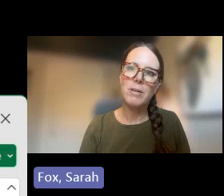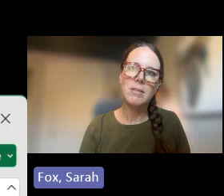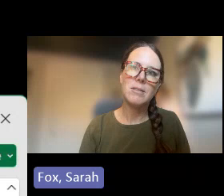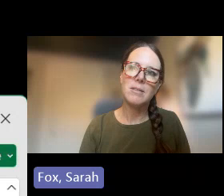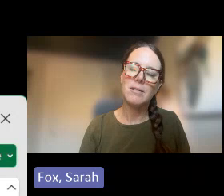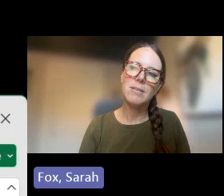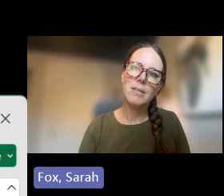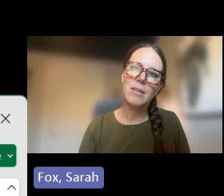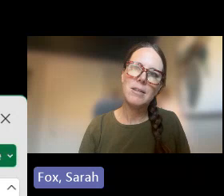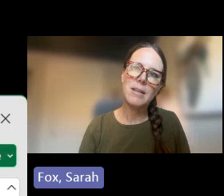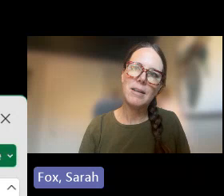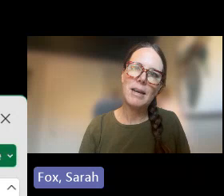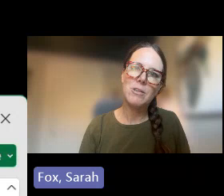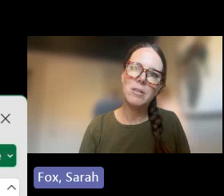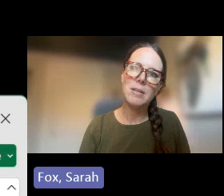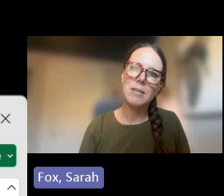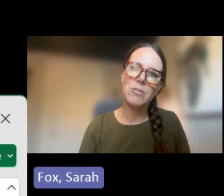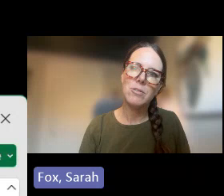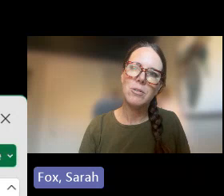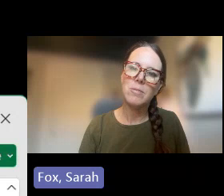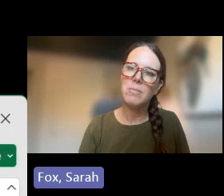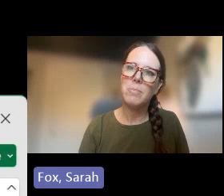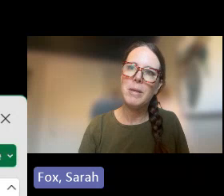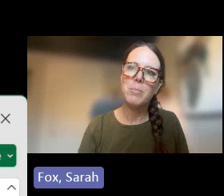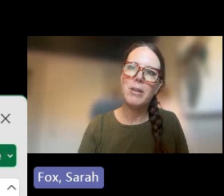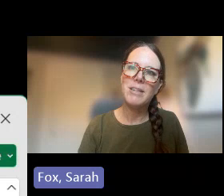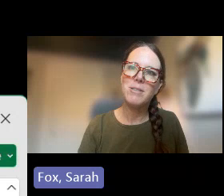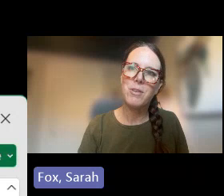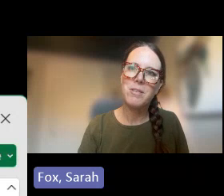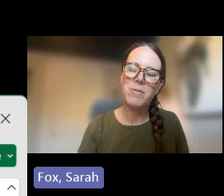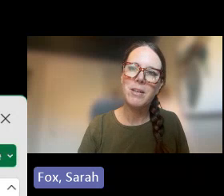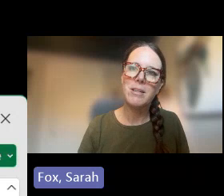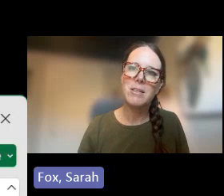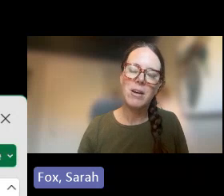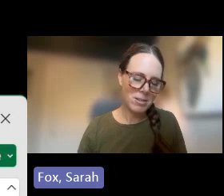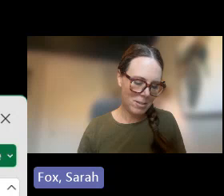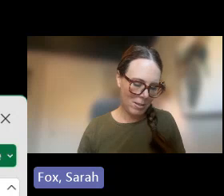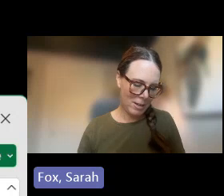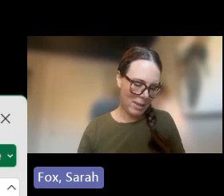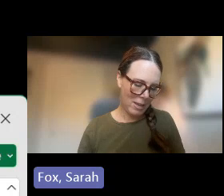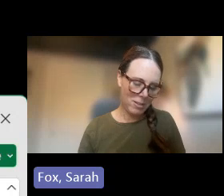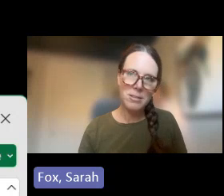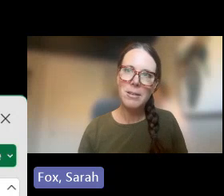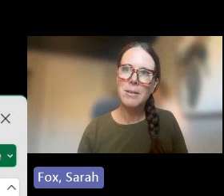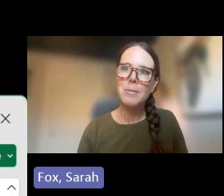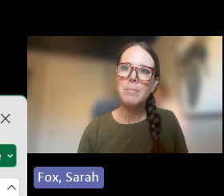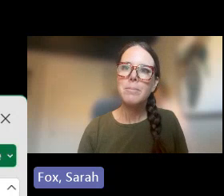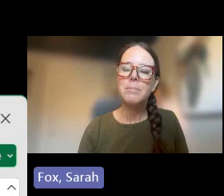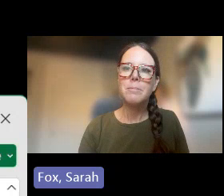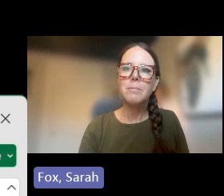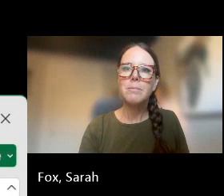police presence and things that actually should be in place for this event not to cause a lot of chaos?